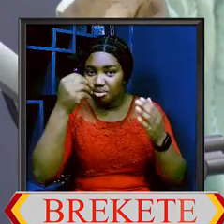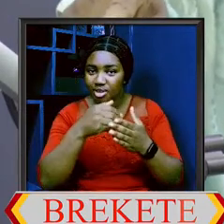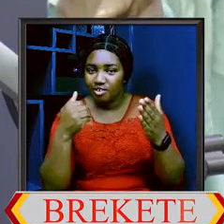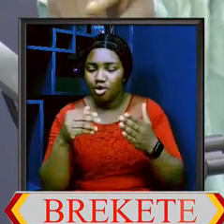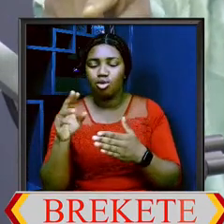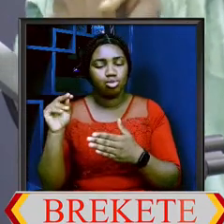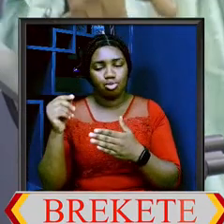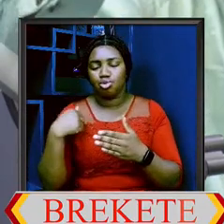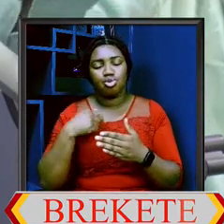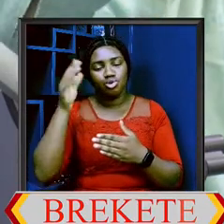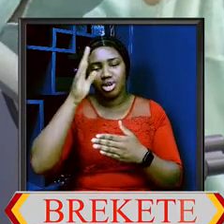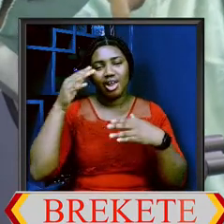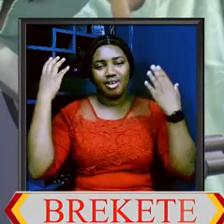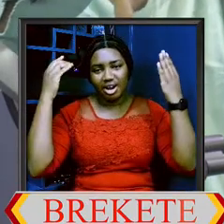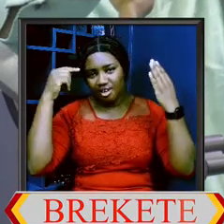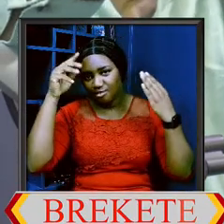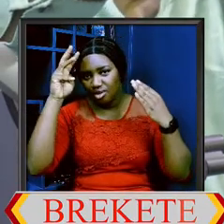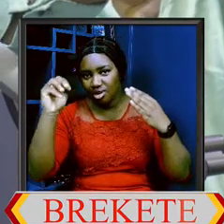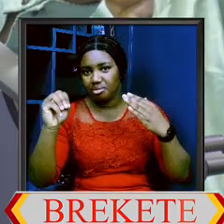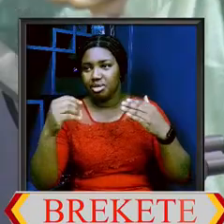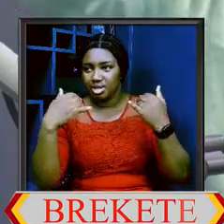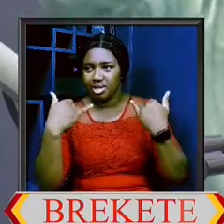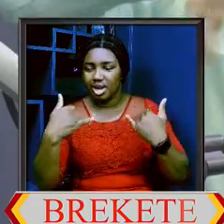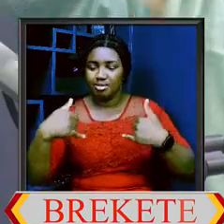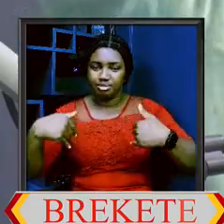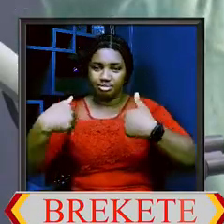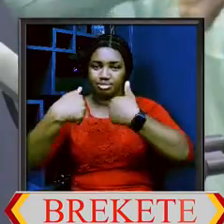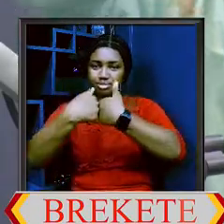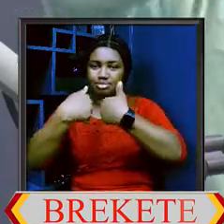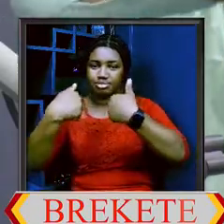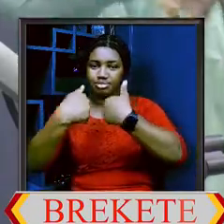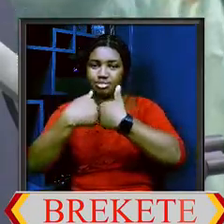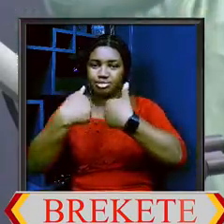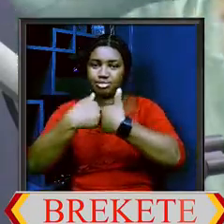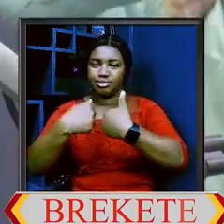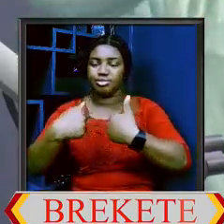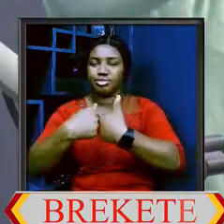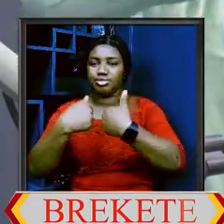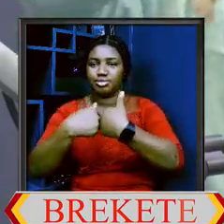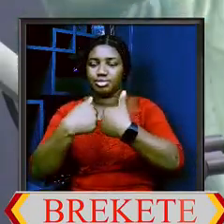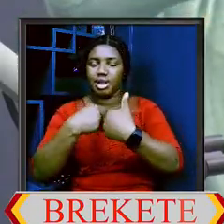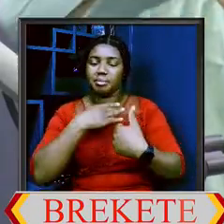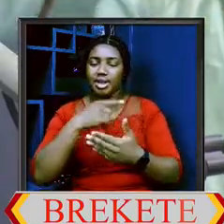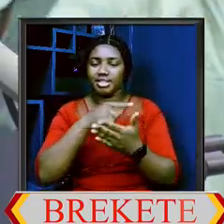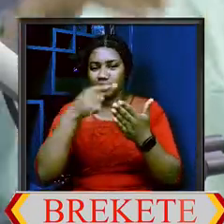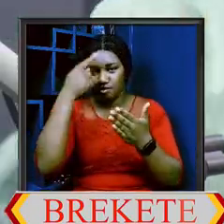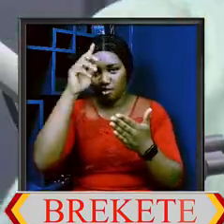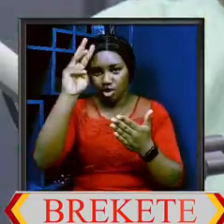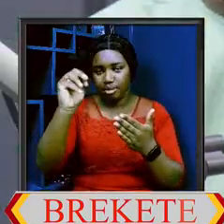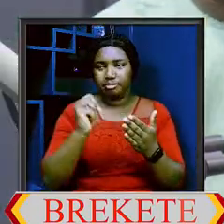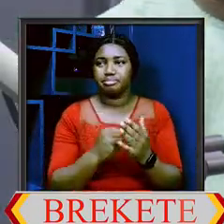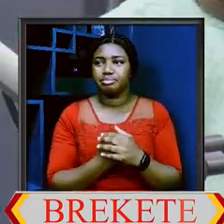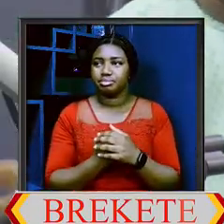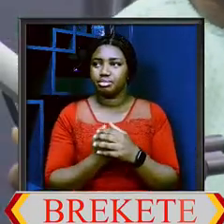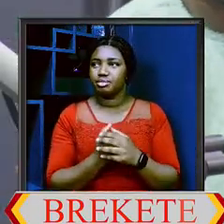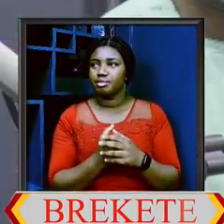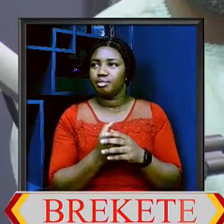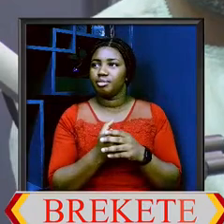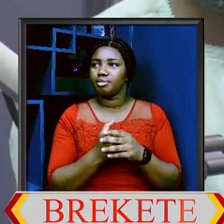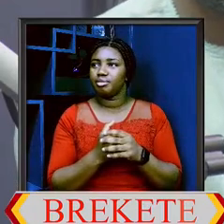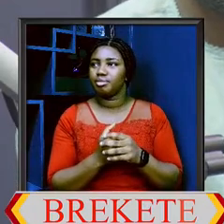for him no sir turn the back of your hands give him give him give them thank you